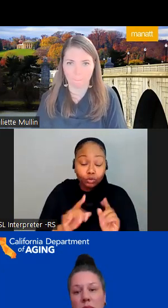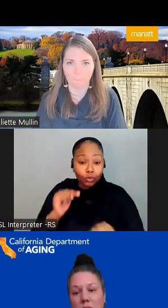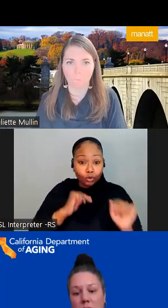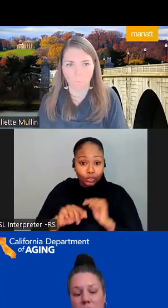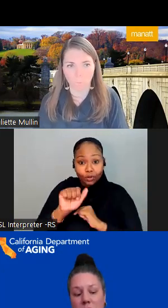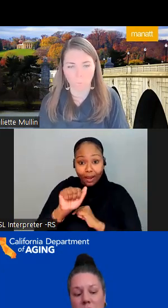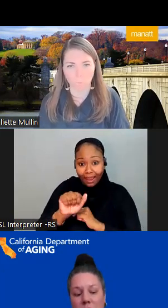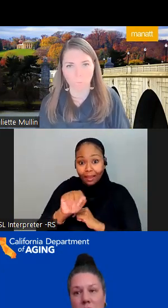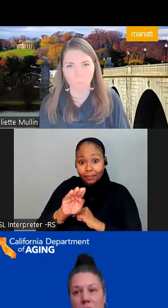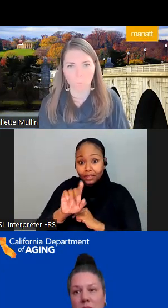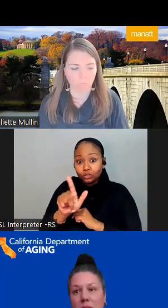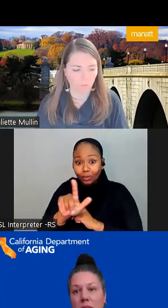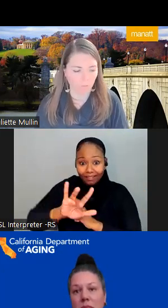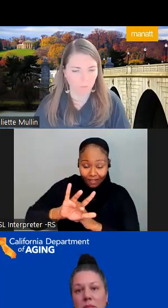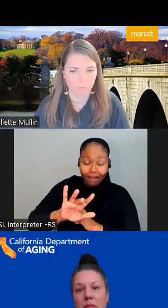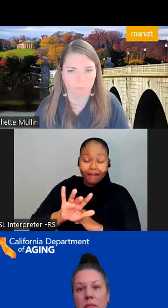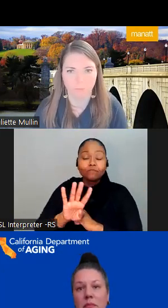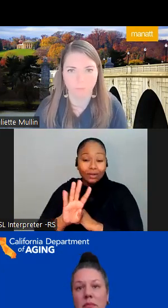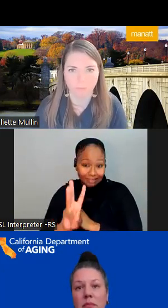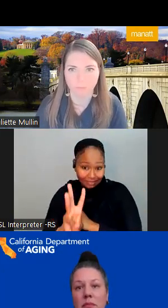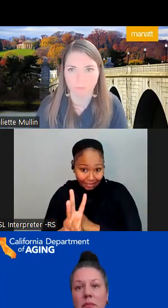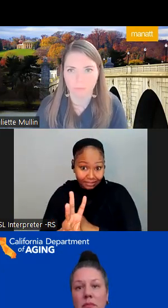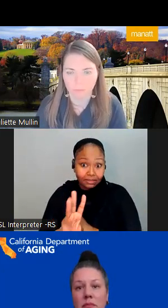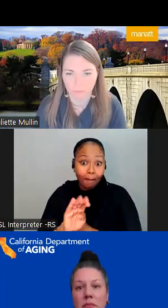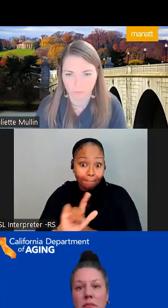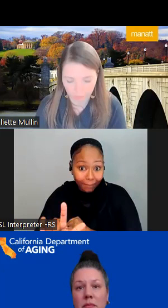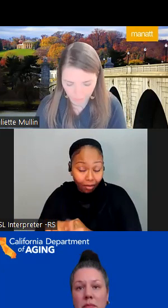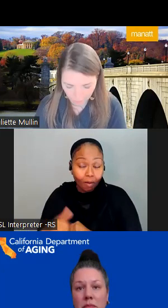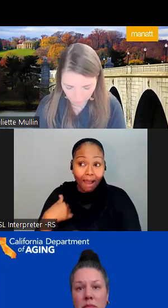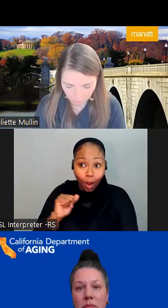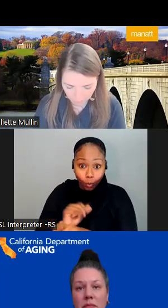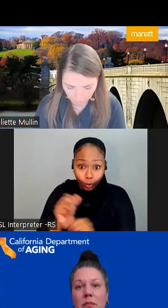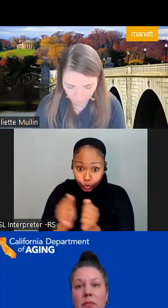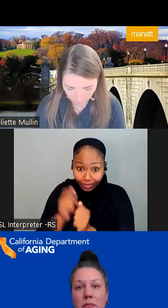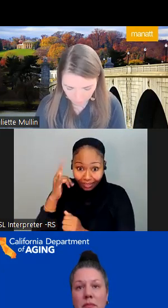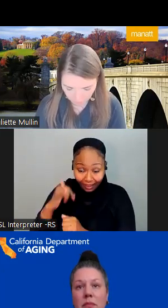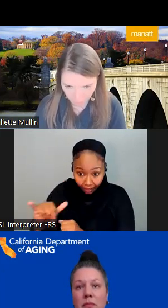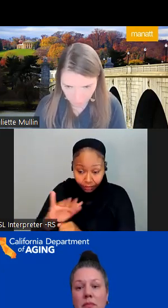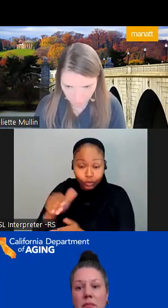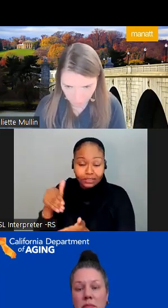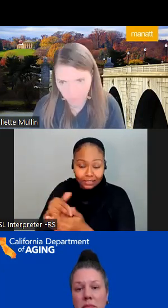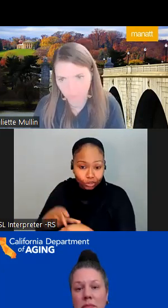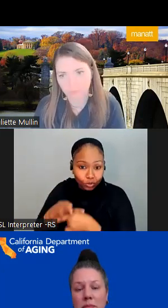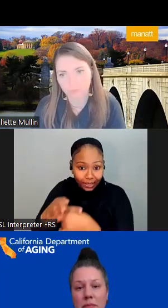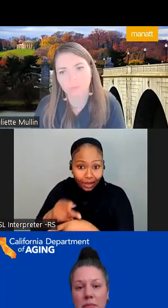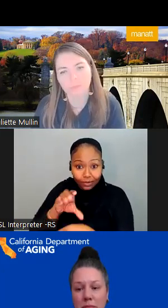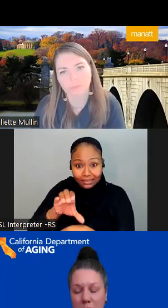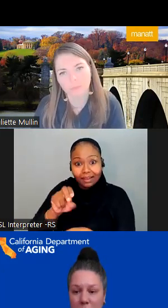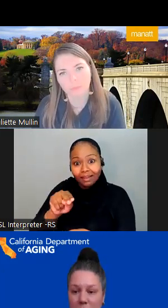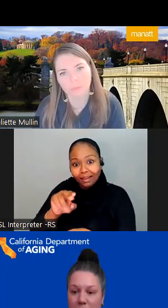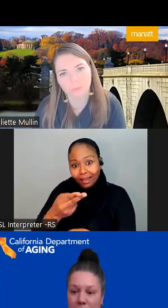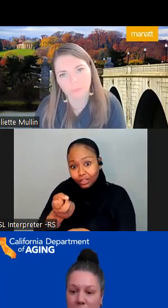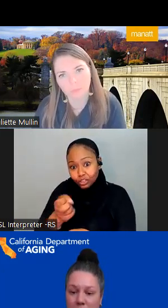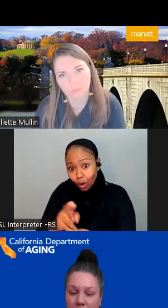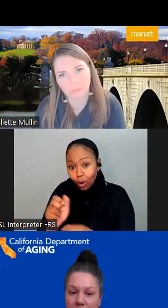2546 bill that I worked with the California Essential Caregivers and with CANHR and with Liz